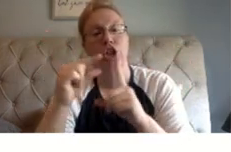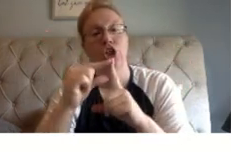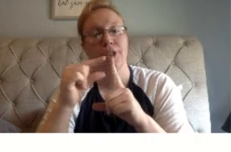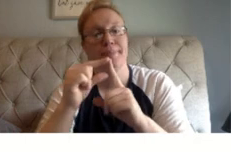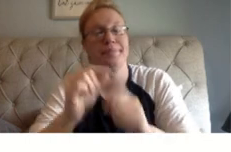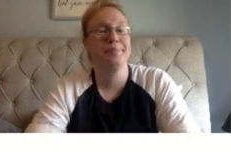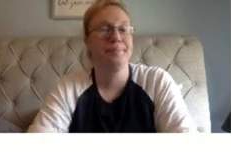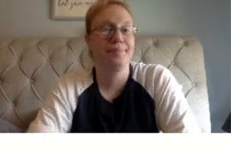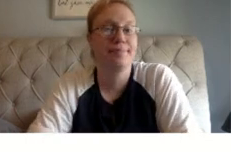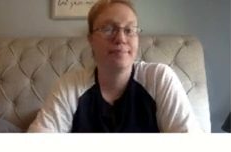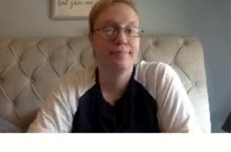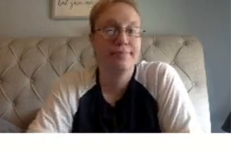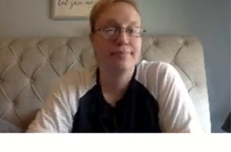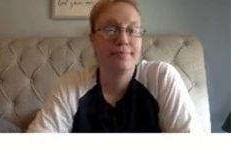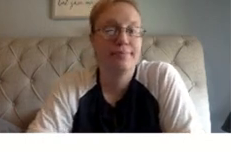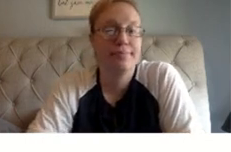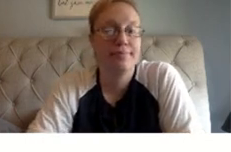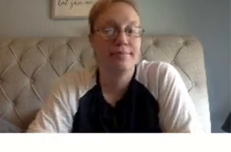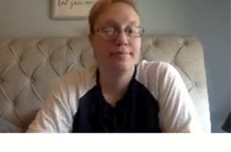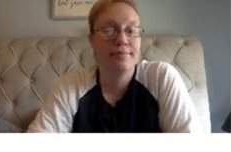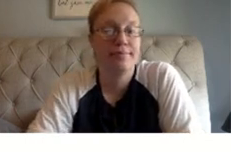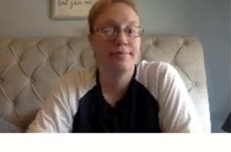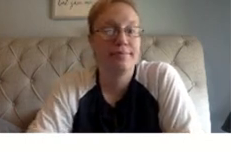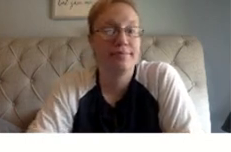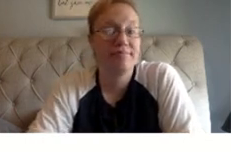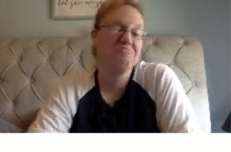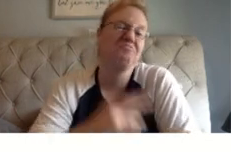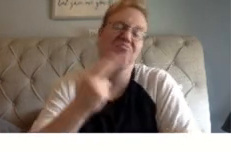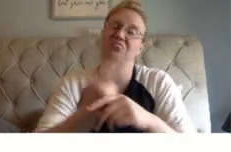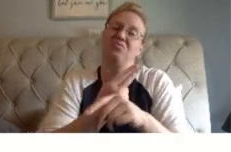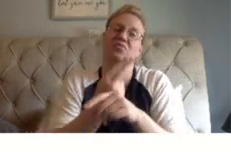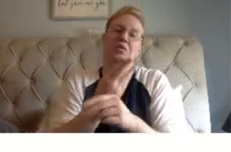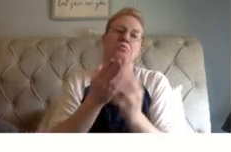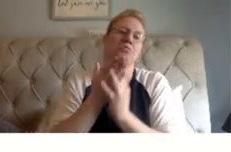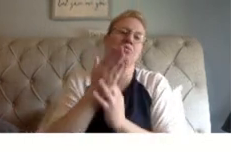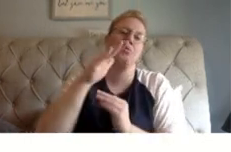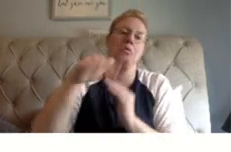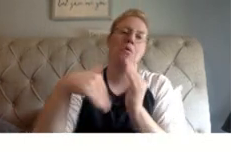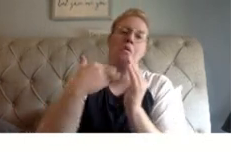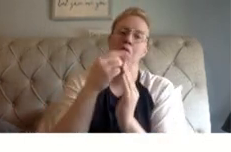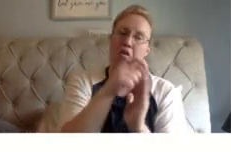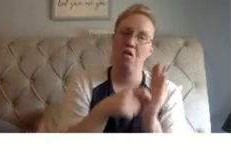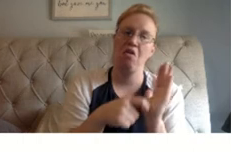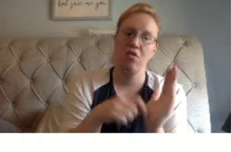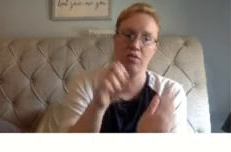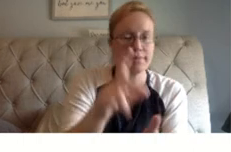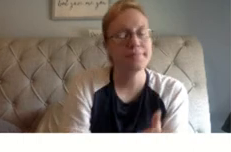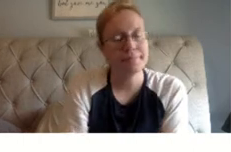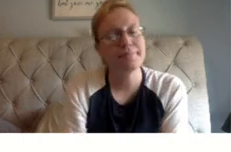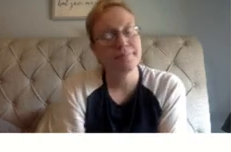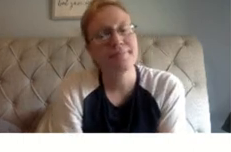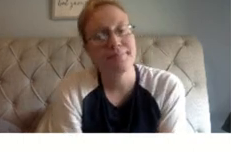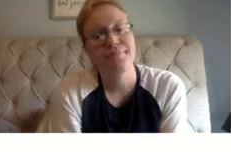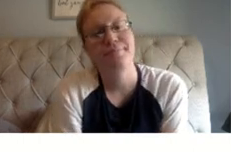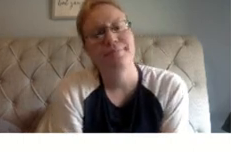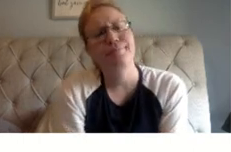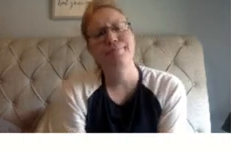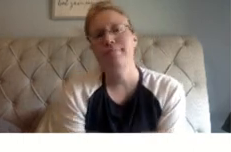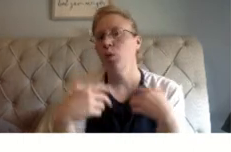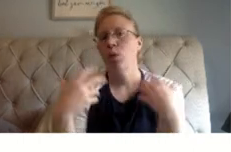okay? So he's just using it through the whole article, okay? All right, our next one is